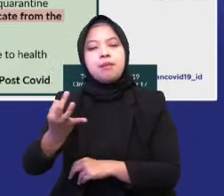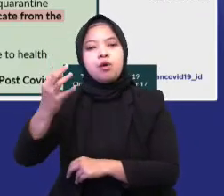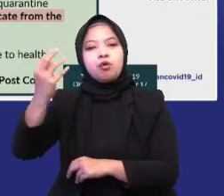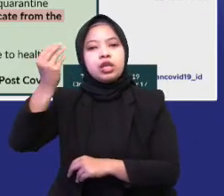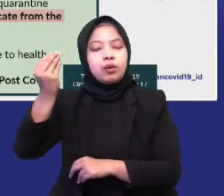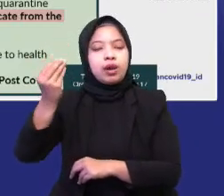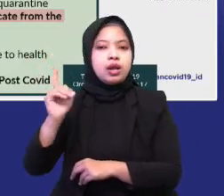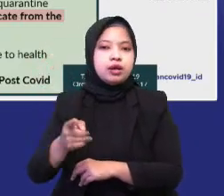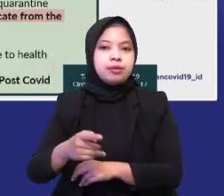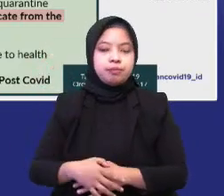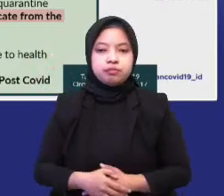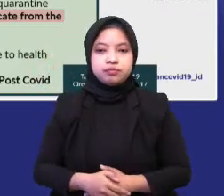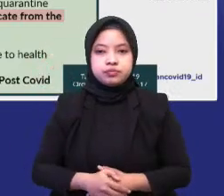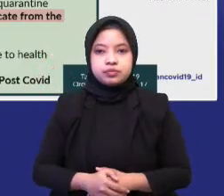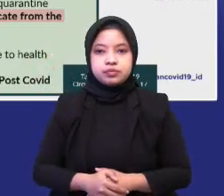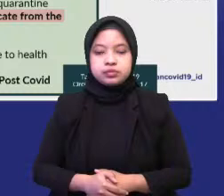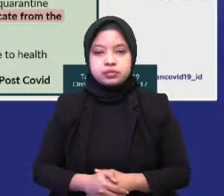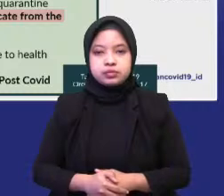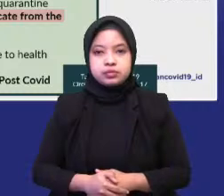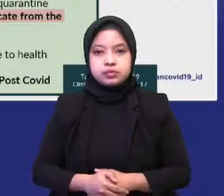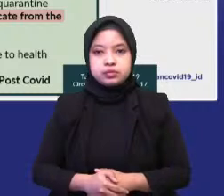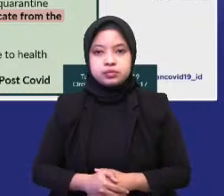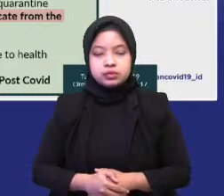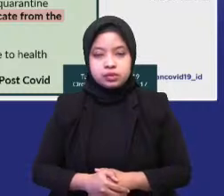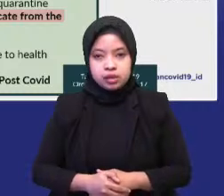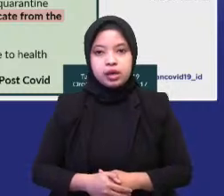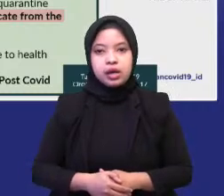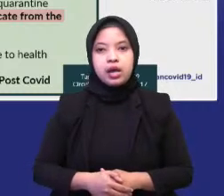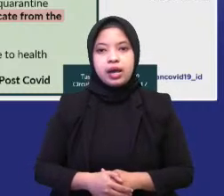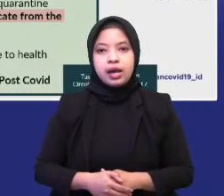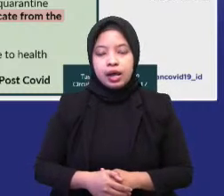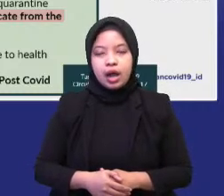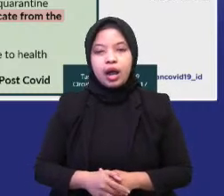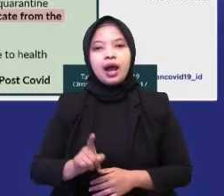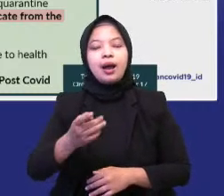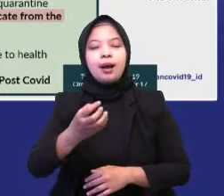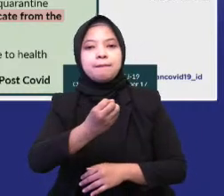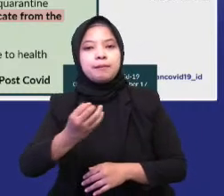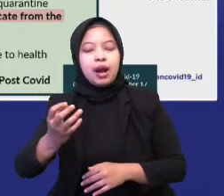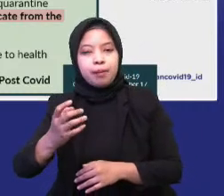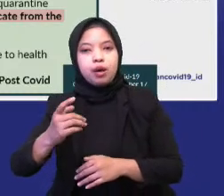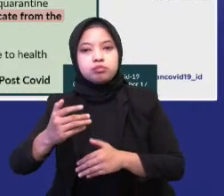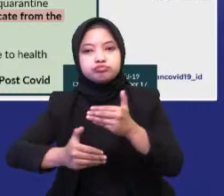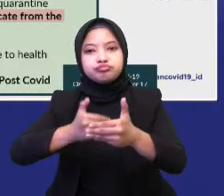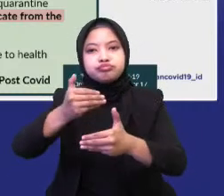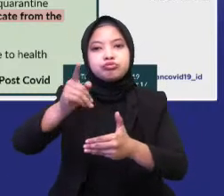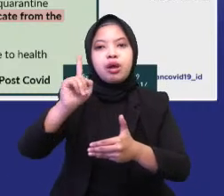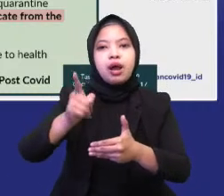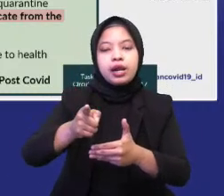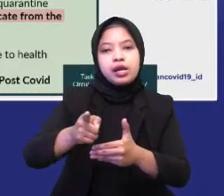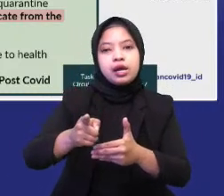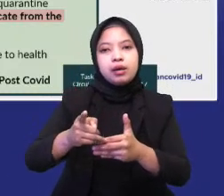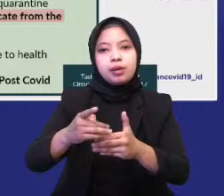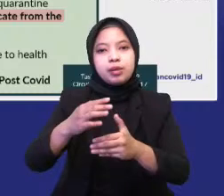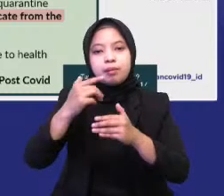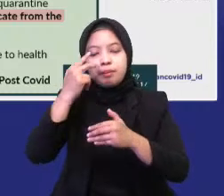who are also required to quarantine as a condition for completing the quarantine